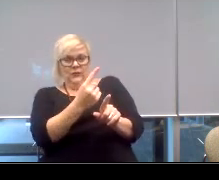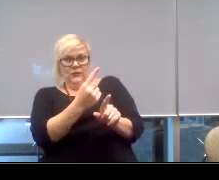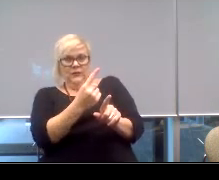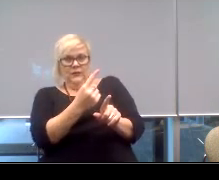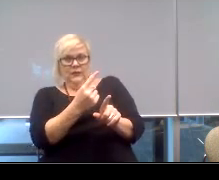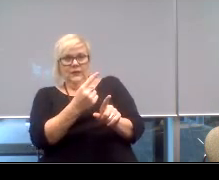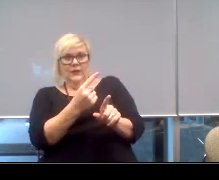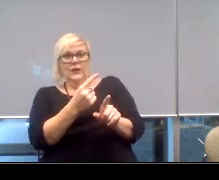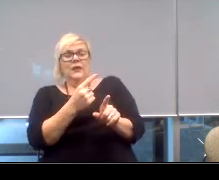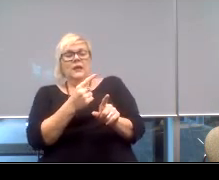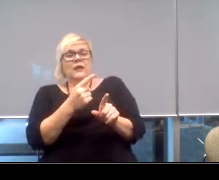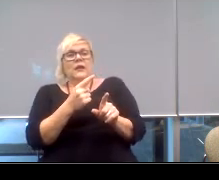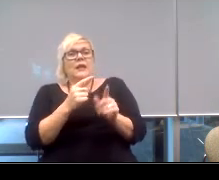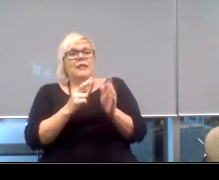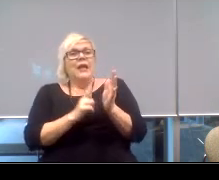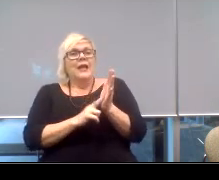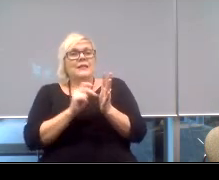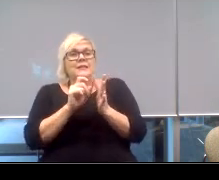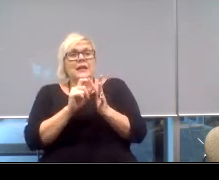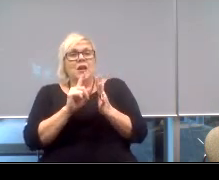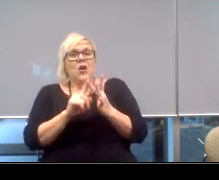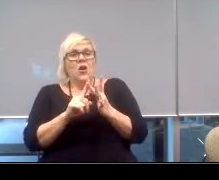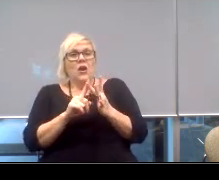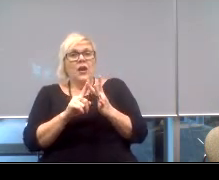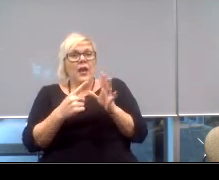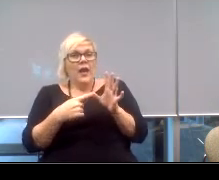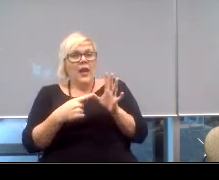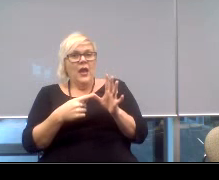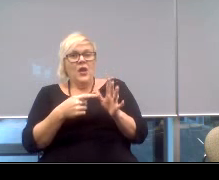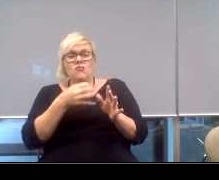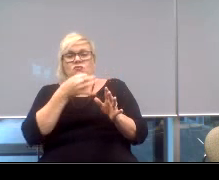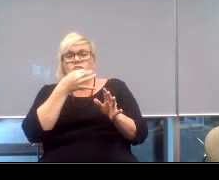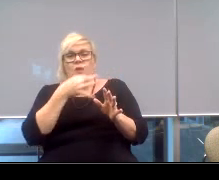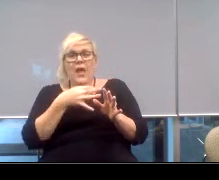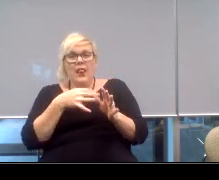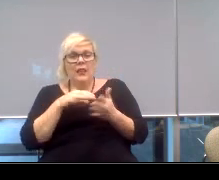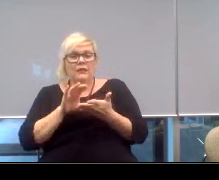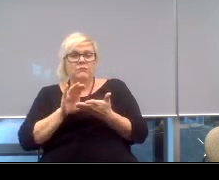The agency very rarely funds bulk funding options.